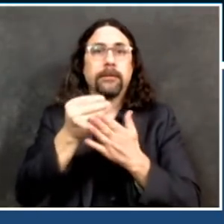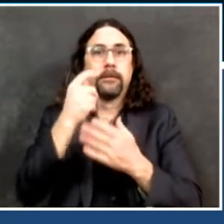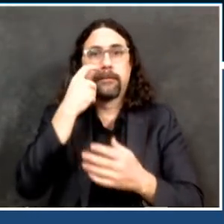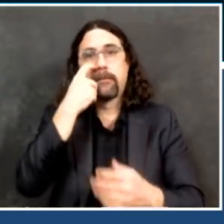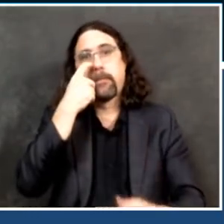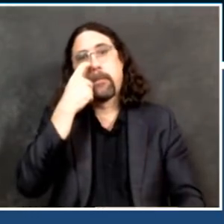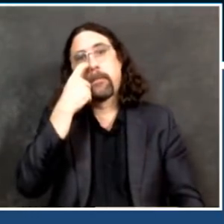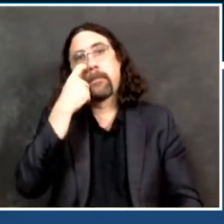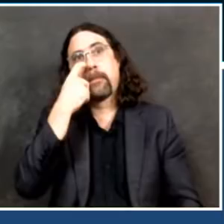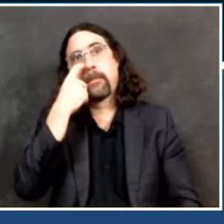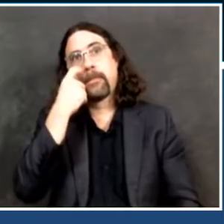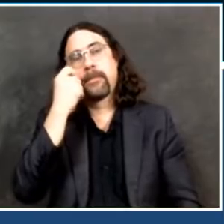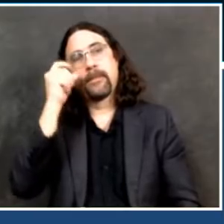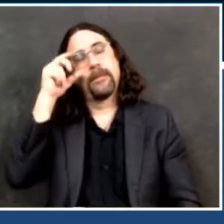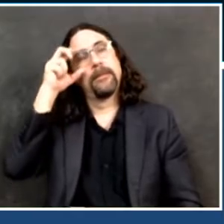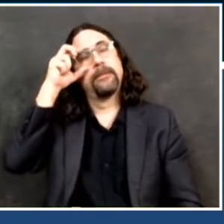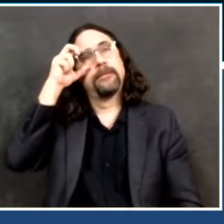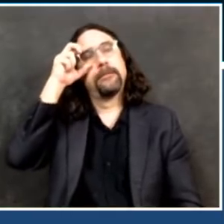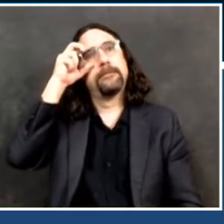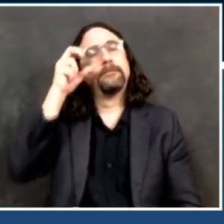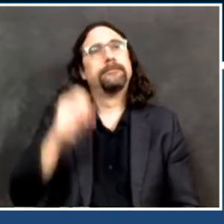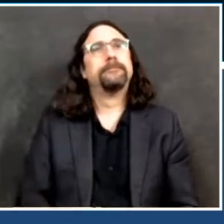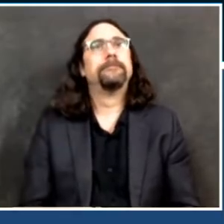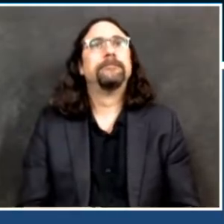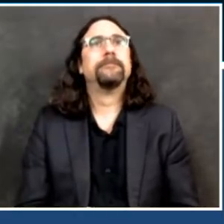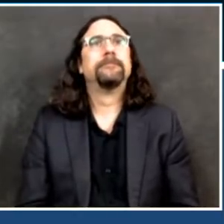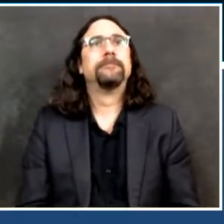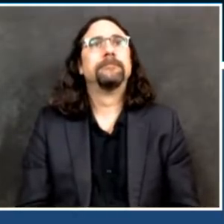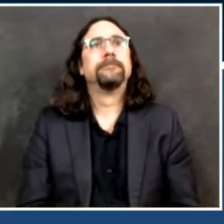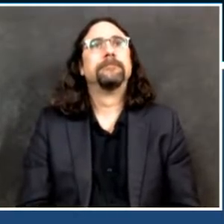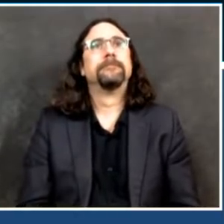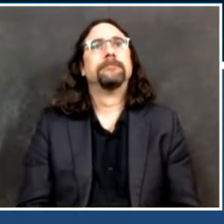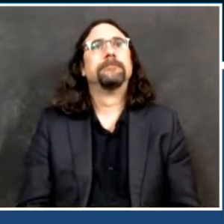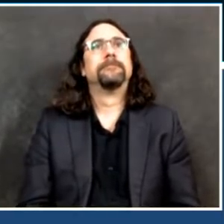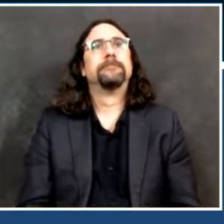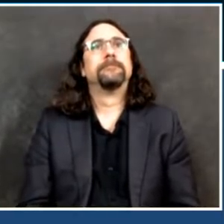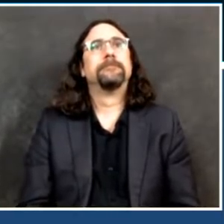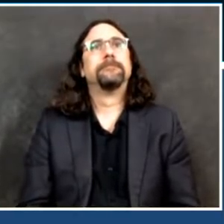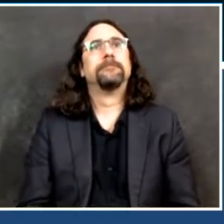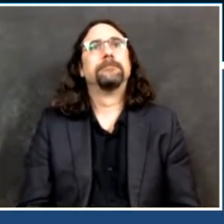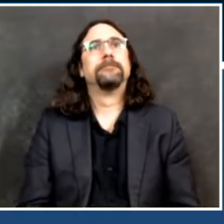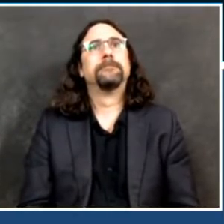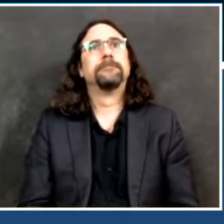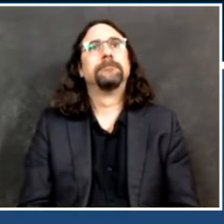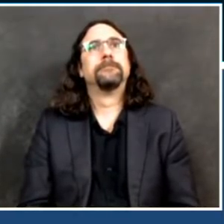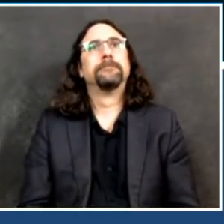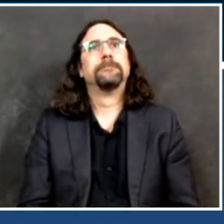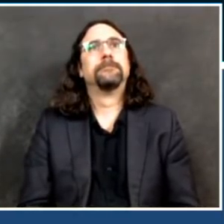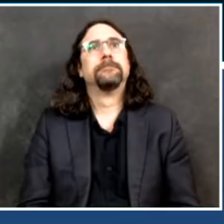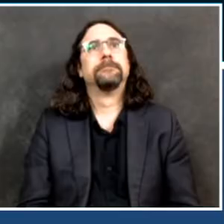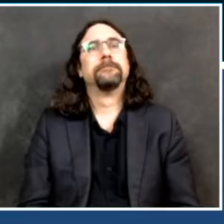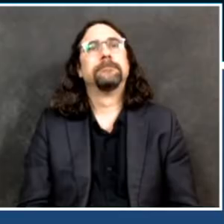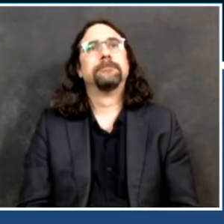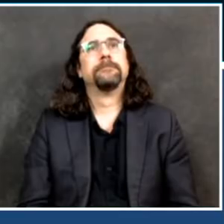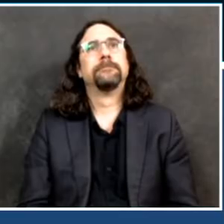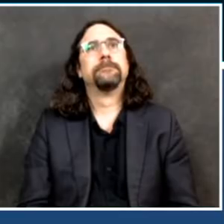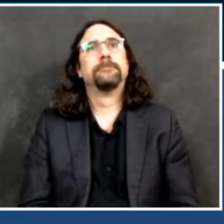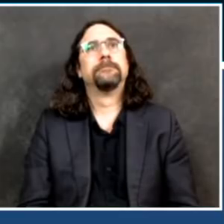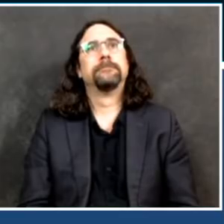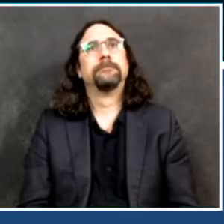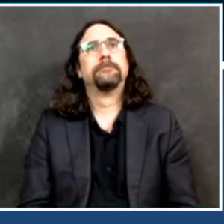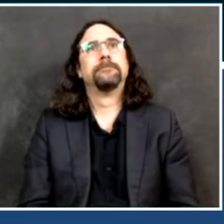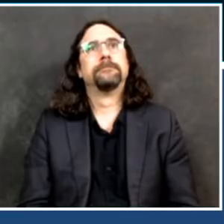customers to wear face coverings when they come in. Put up a sign at the entrance around the